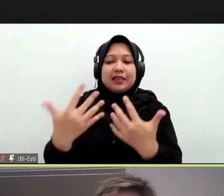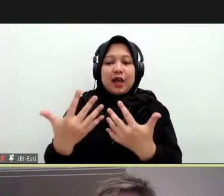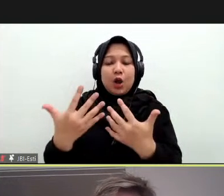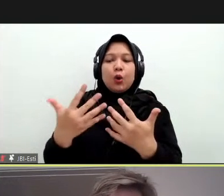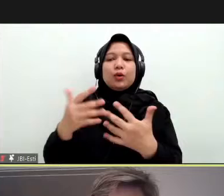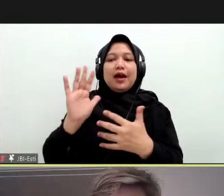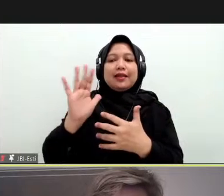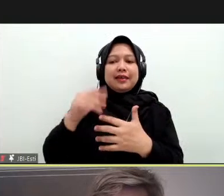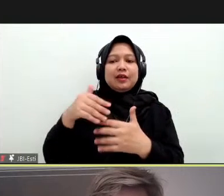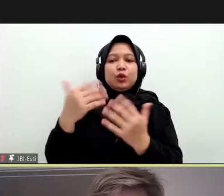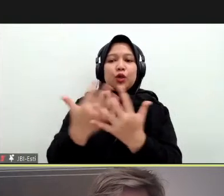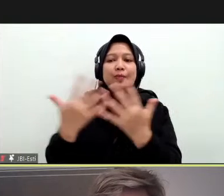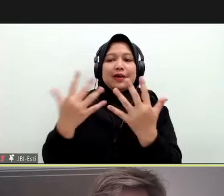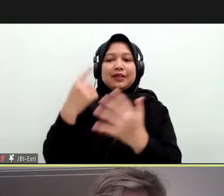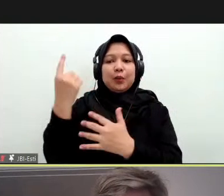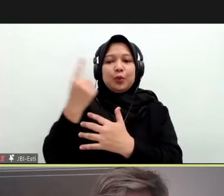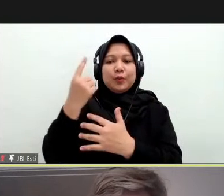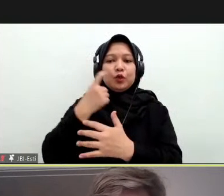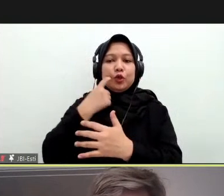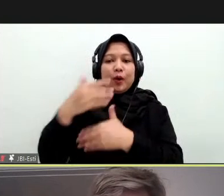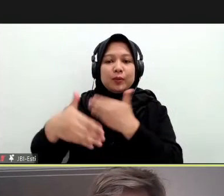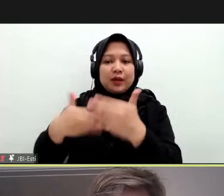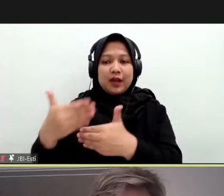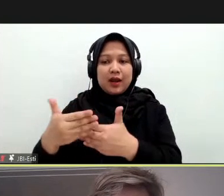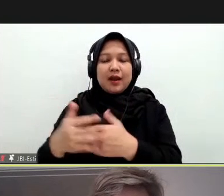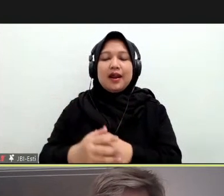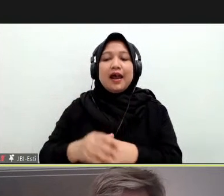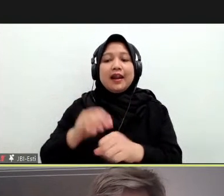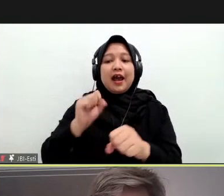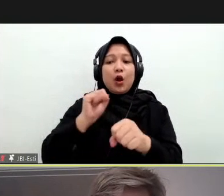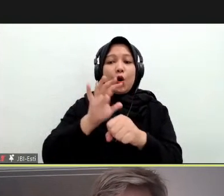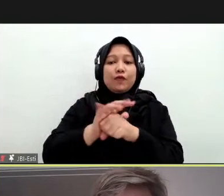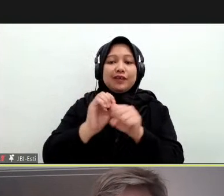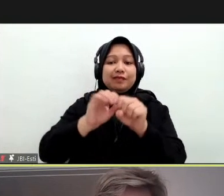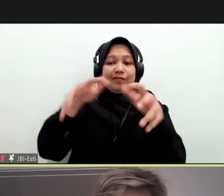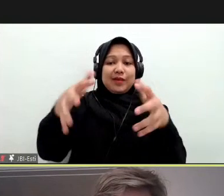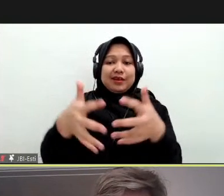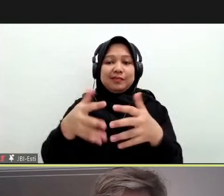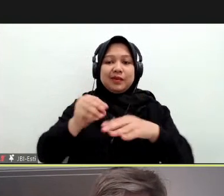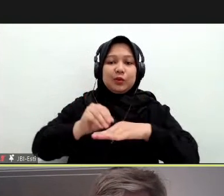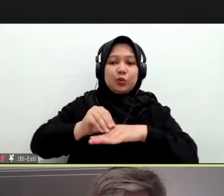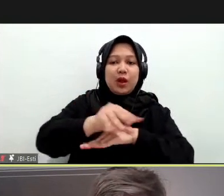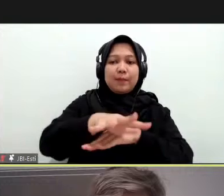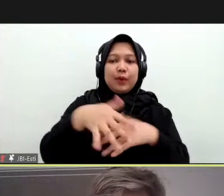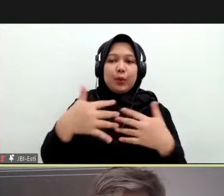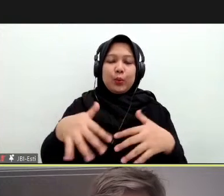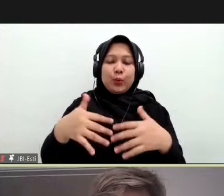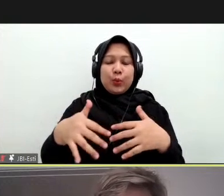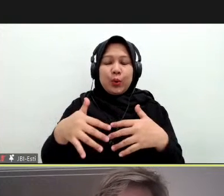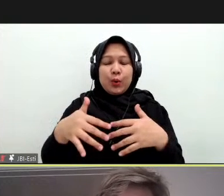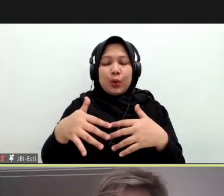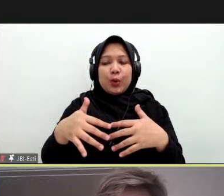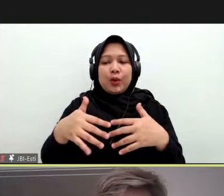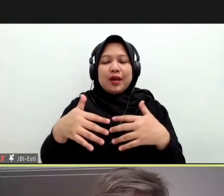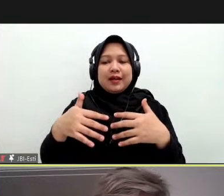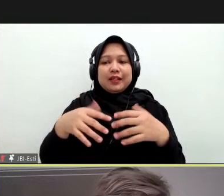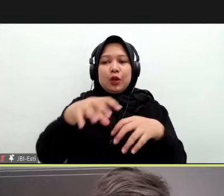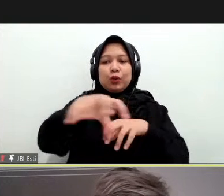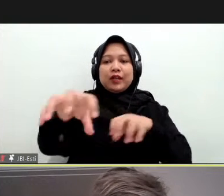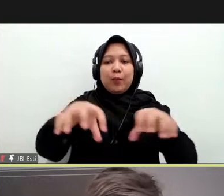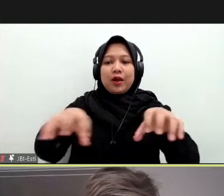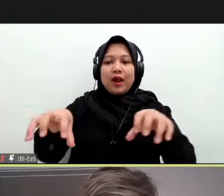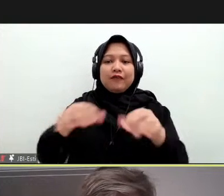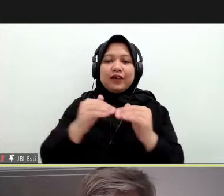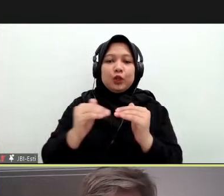The COVID-19 pandemic has accelerated this democratic and regulatory backsliding on many